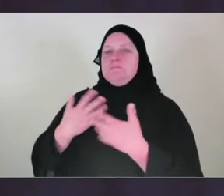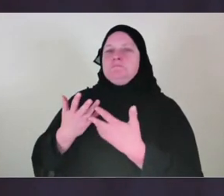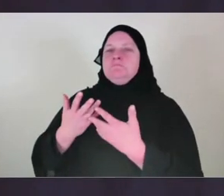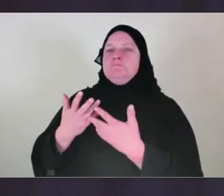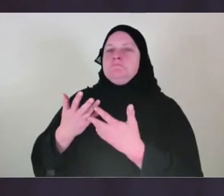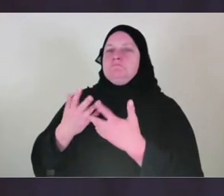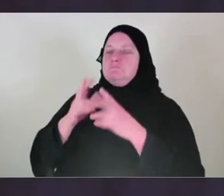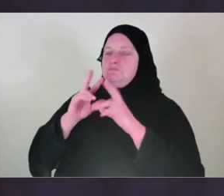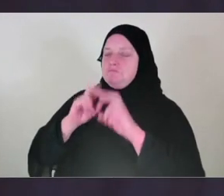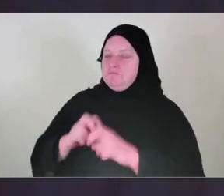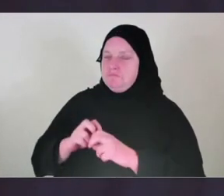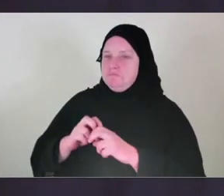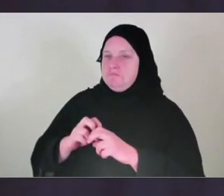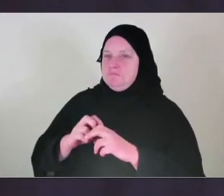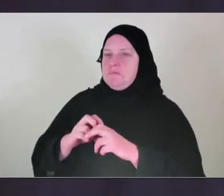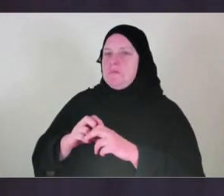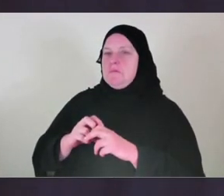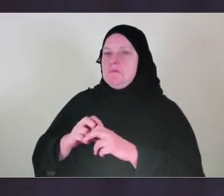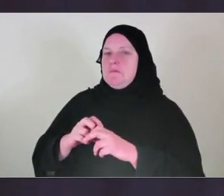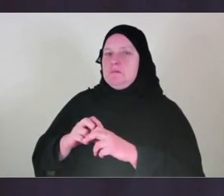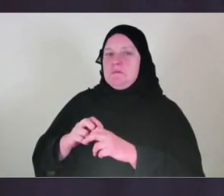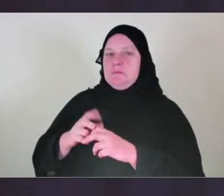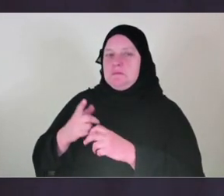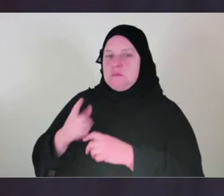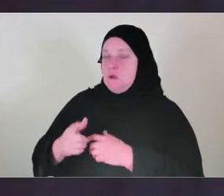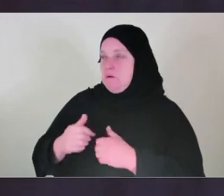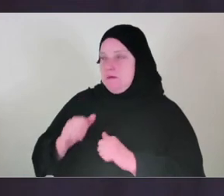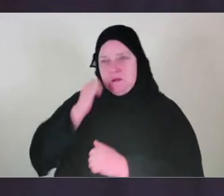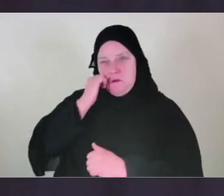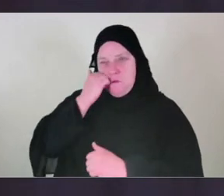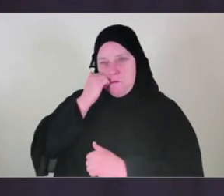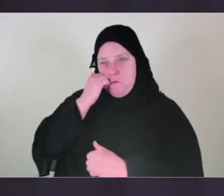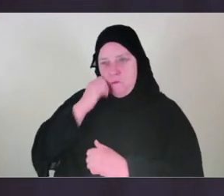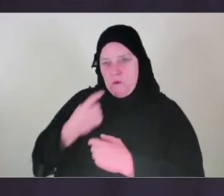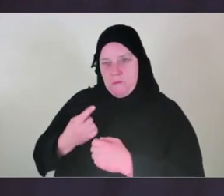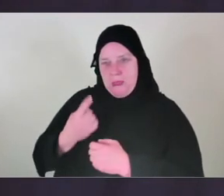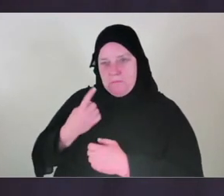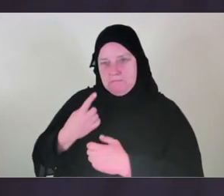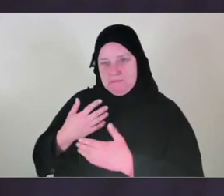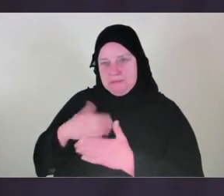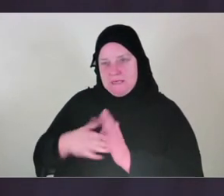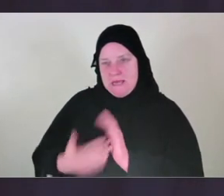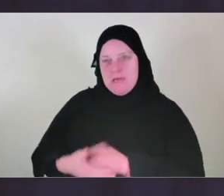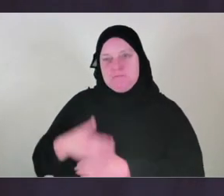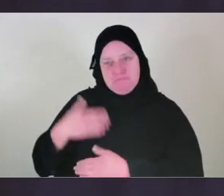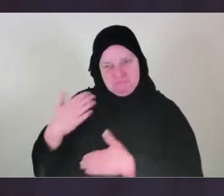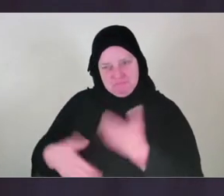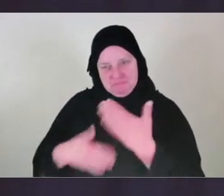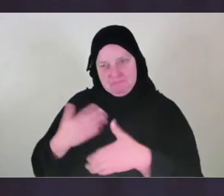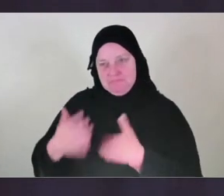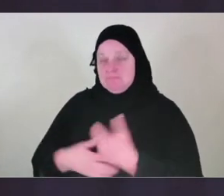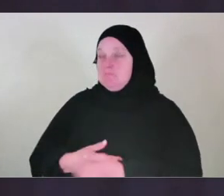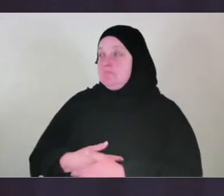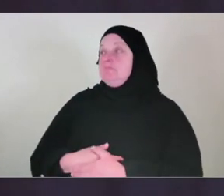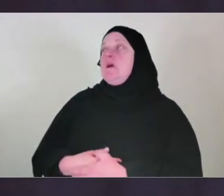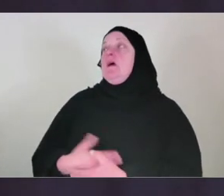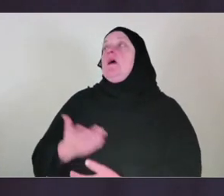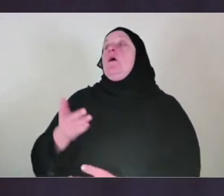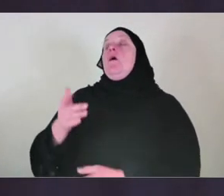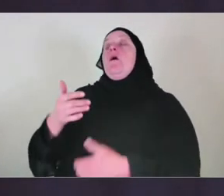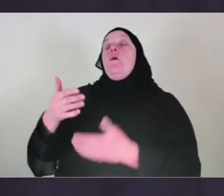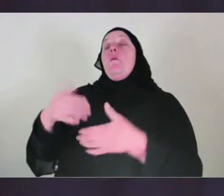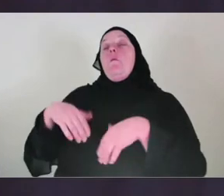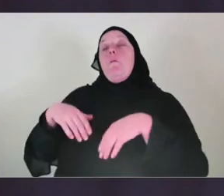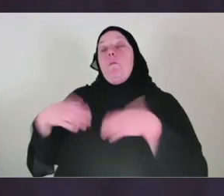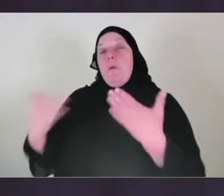need to come in soft. He's already made the meat tender. He can start hitting away now. He says,